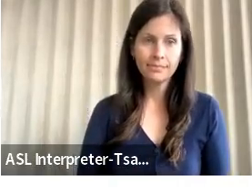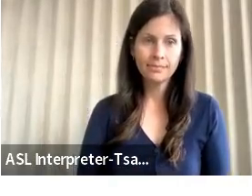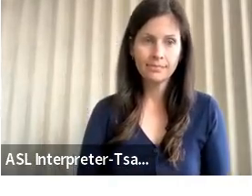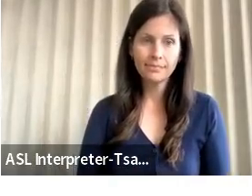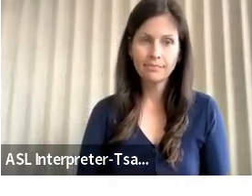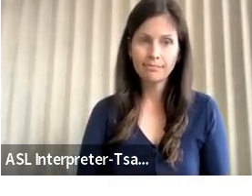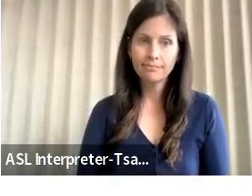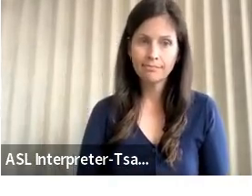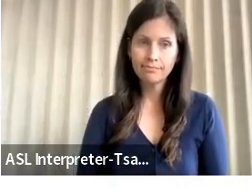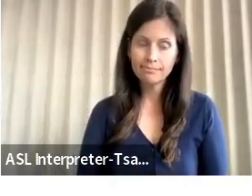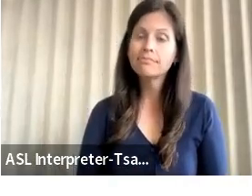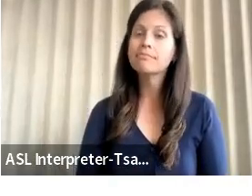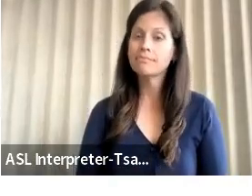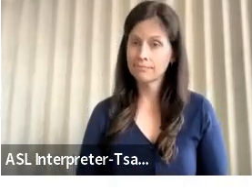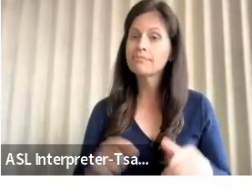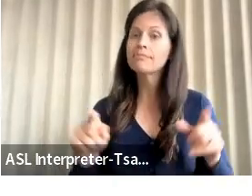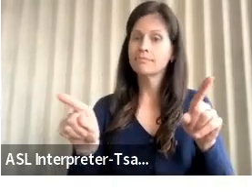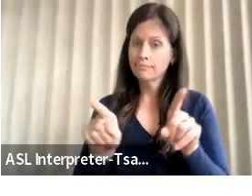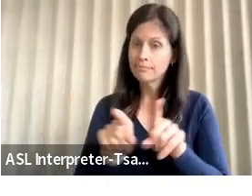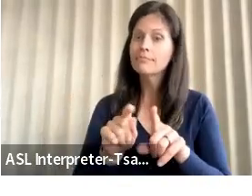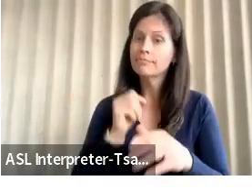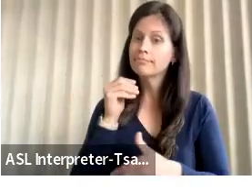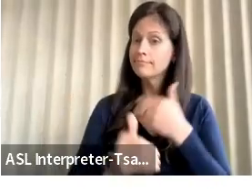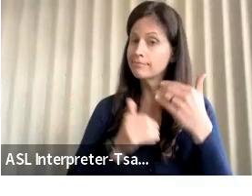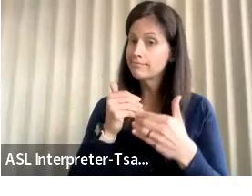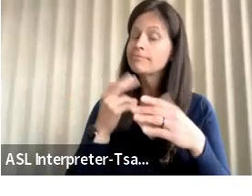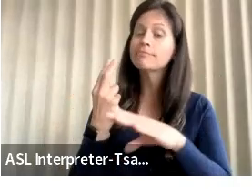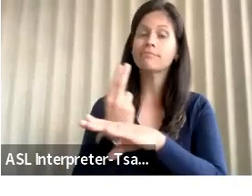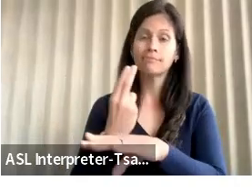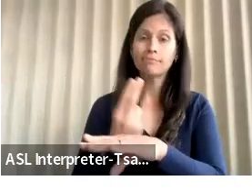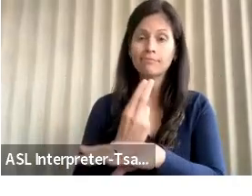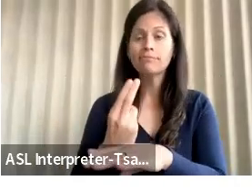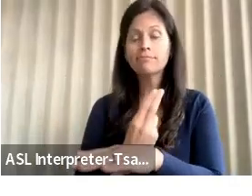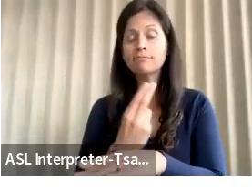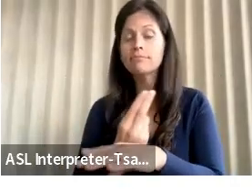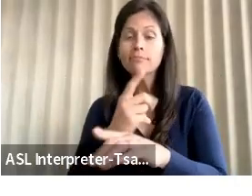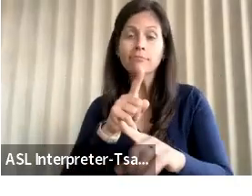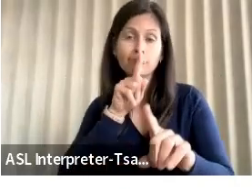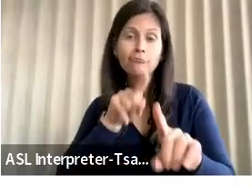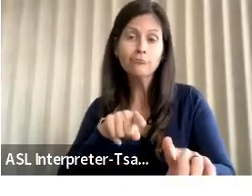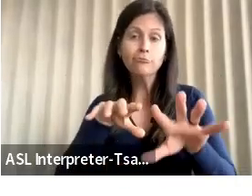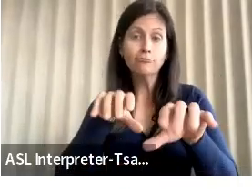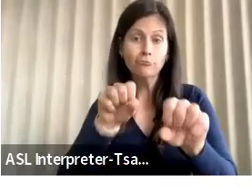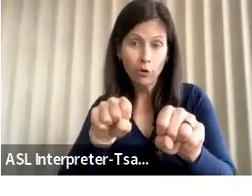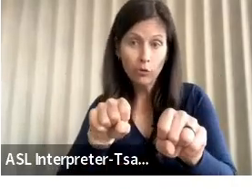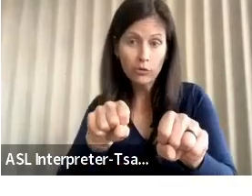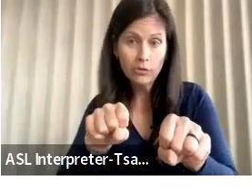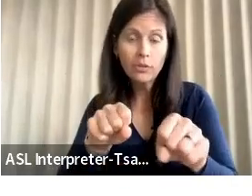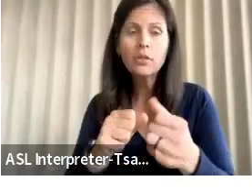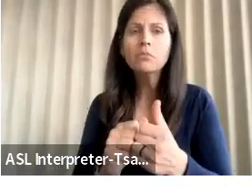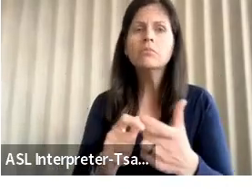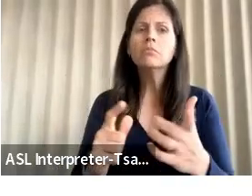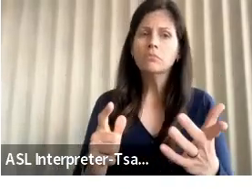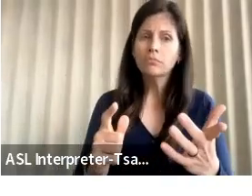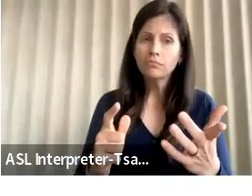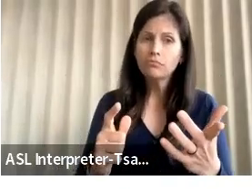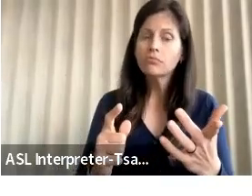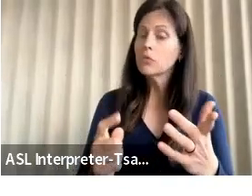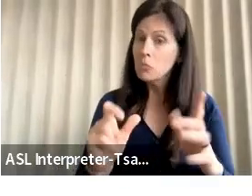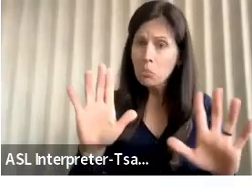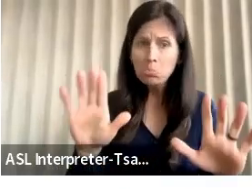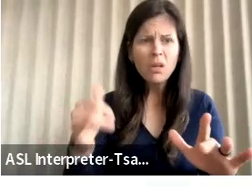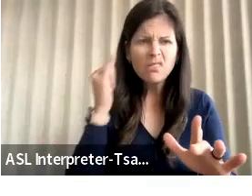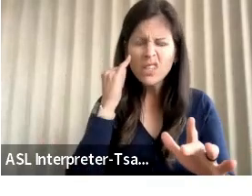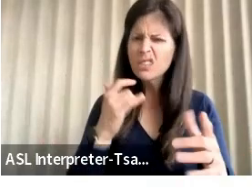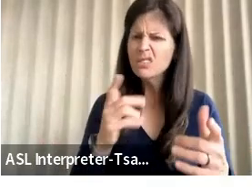As you use restraints reporting for ABI-MFP, don't hesitate to contact the help desk if